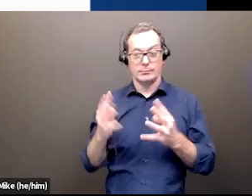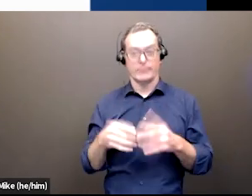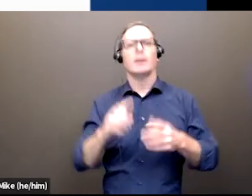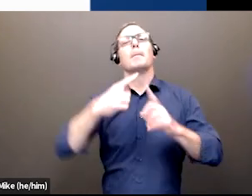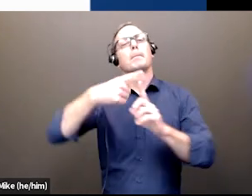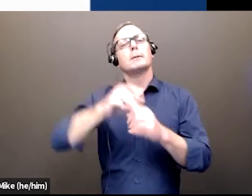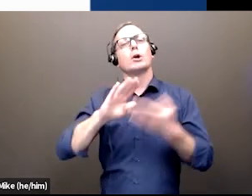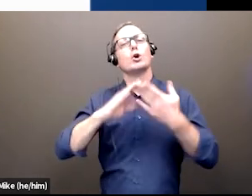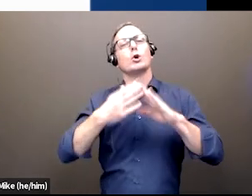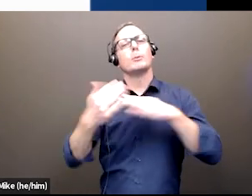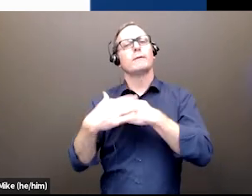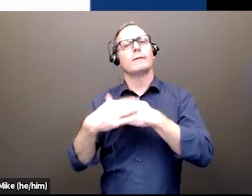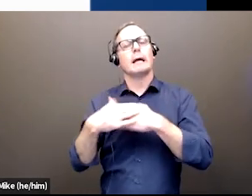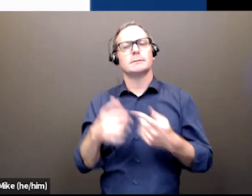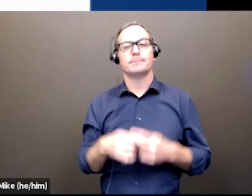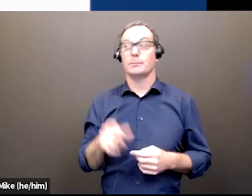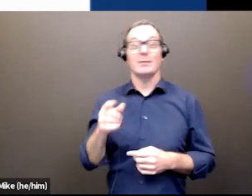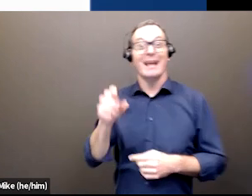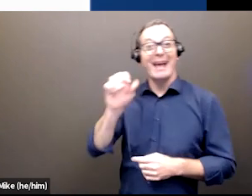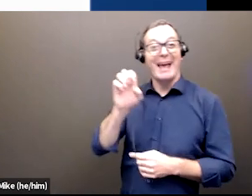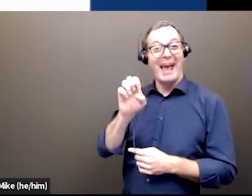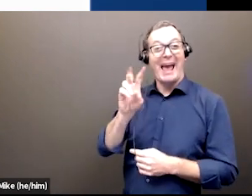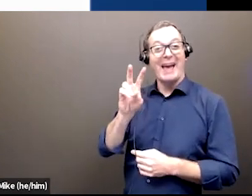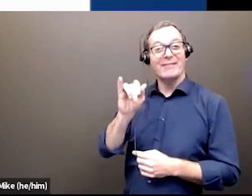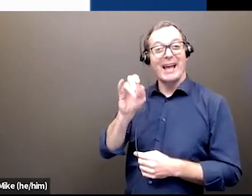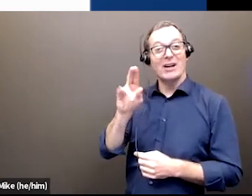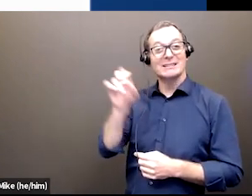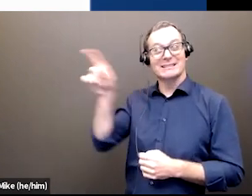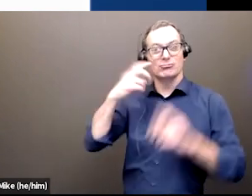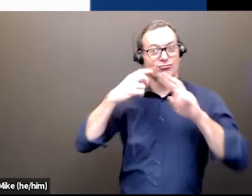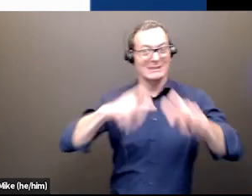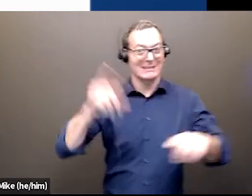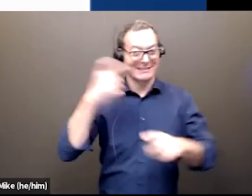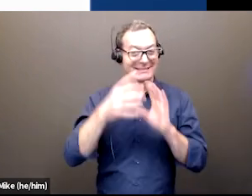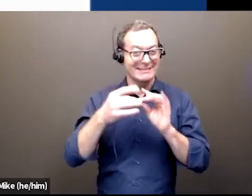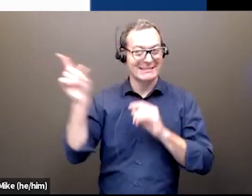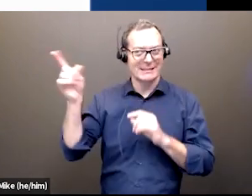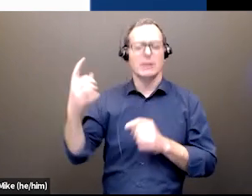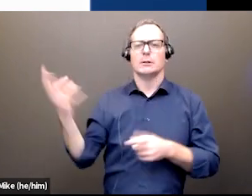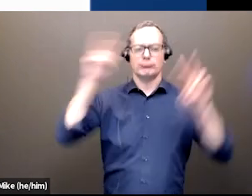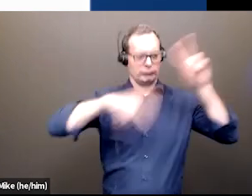groups. Aviance partnered with CUPW to conduct a developmental evaluation of the